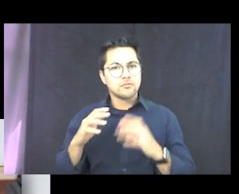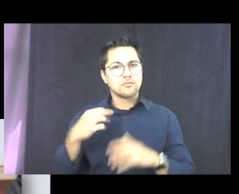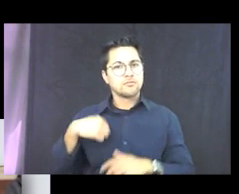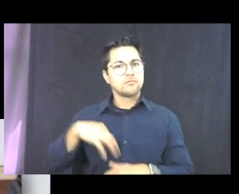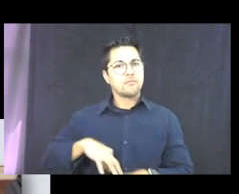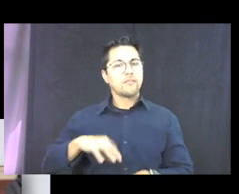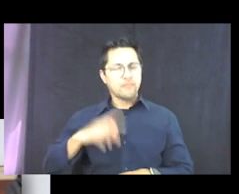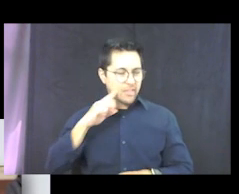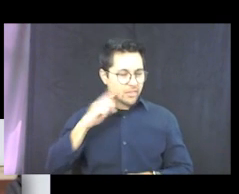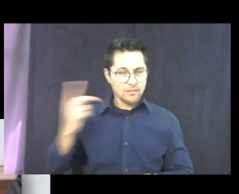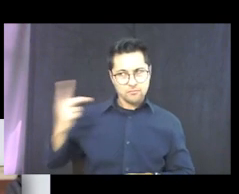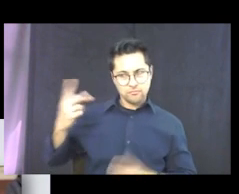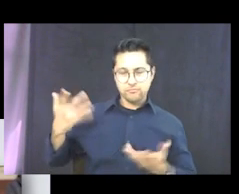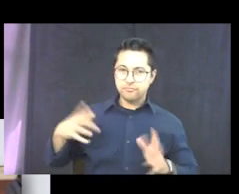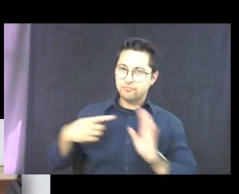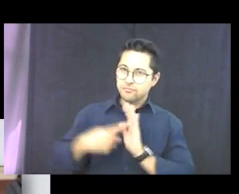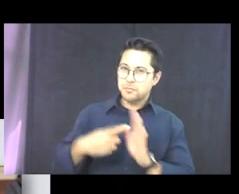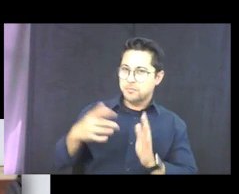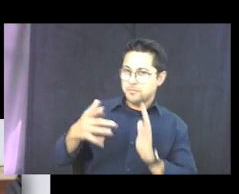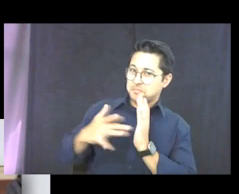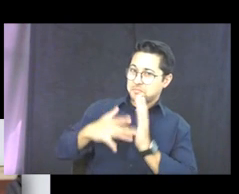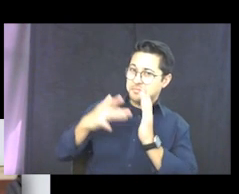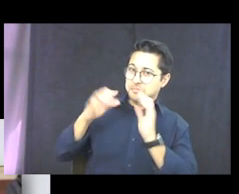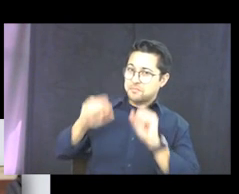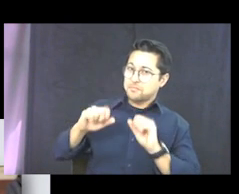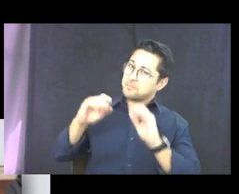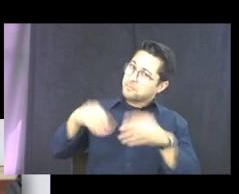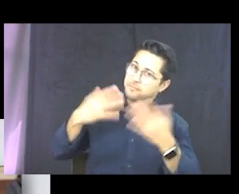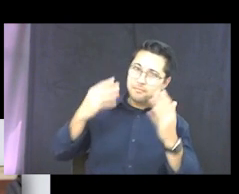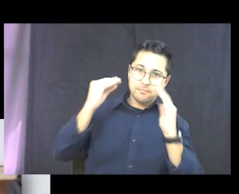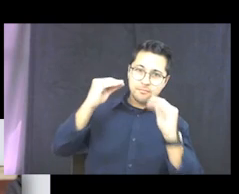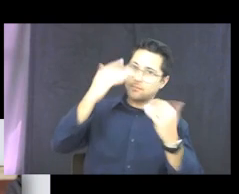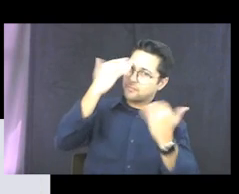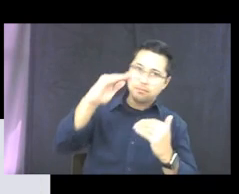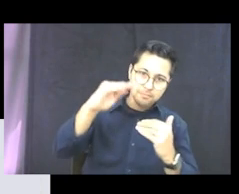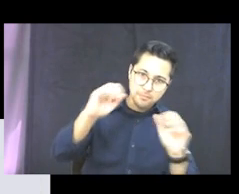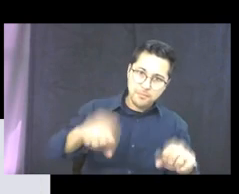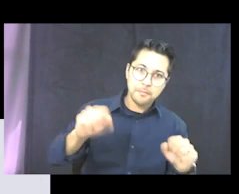have demonstrated technology can provide endless possibilities.